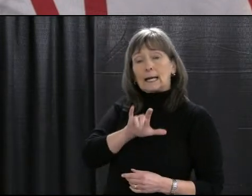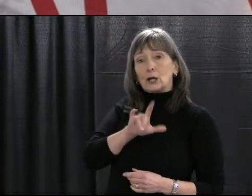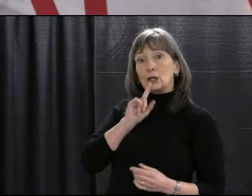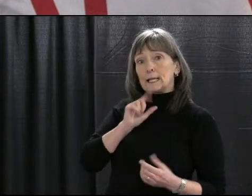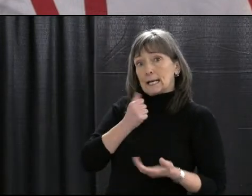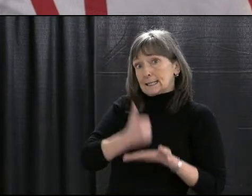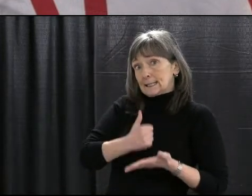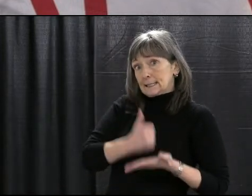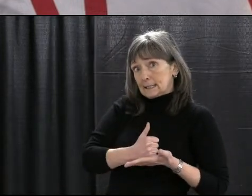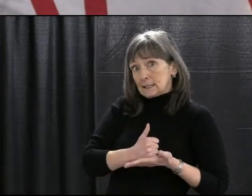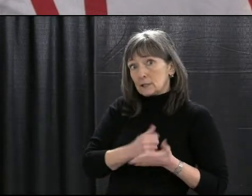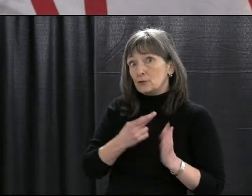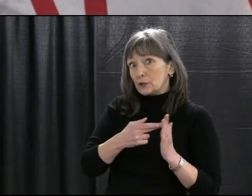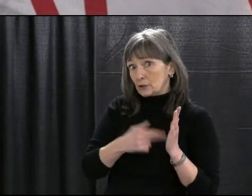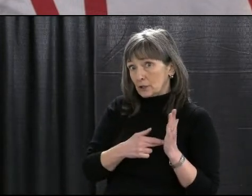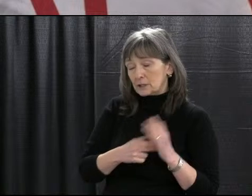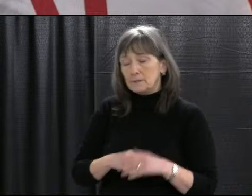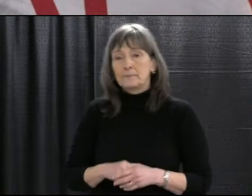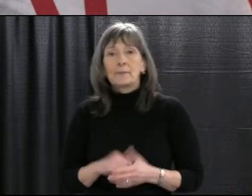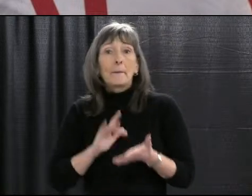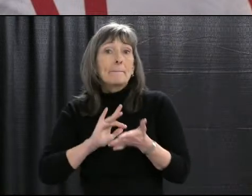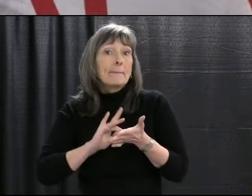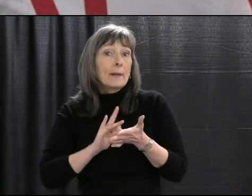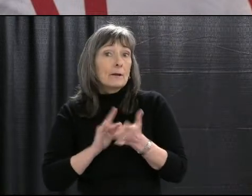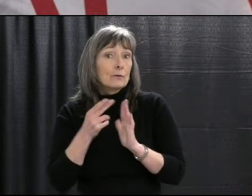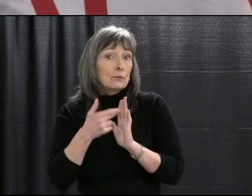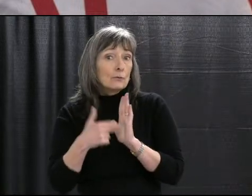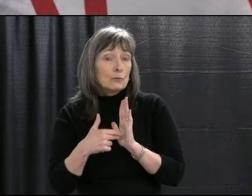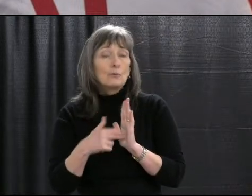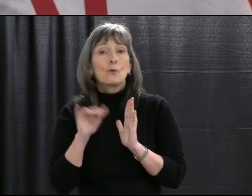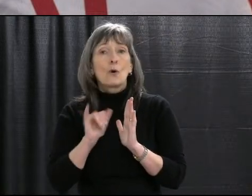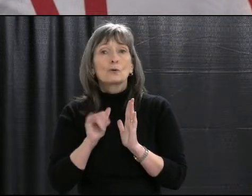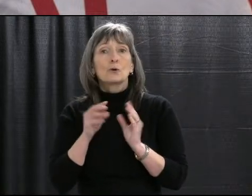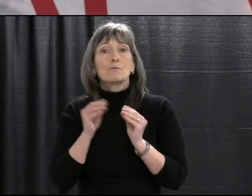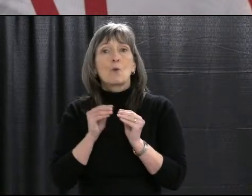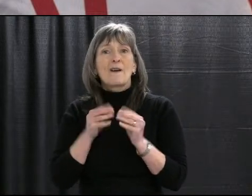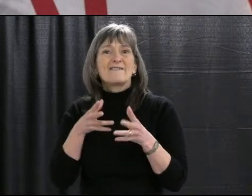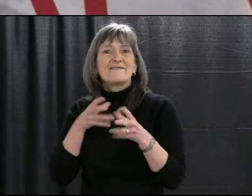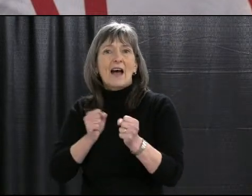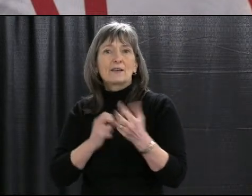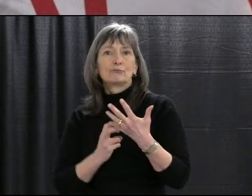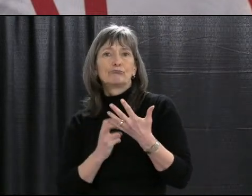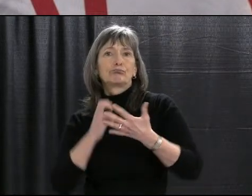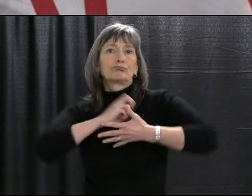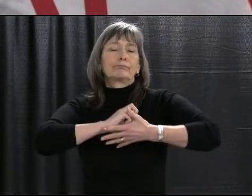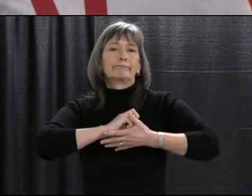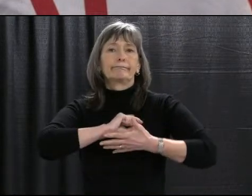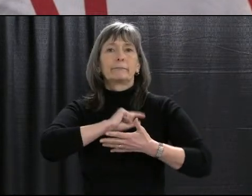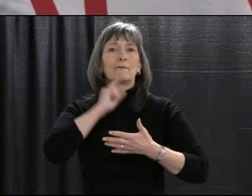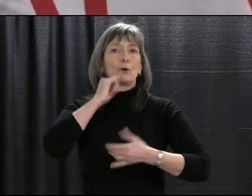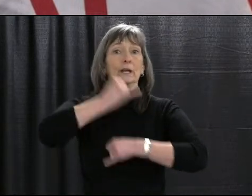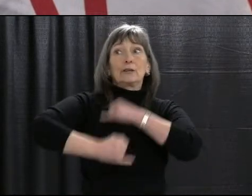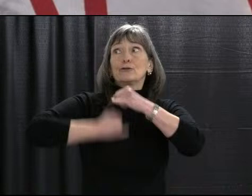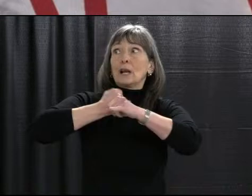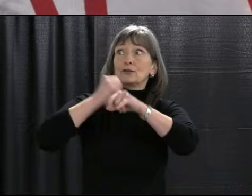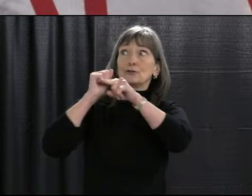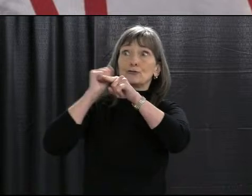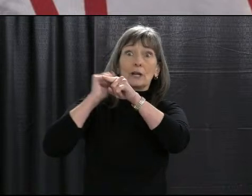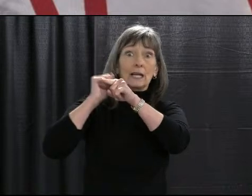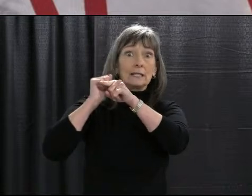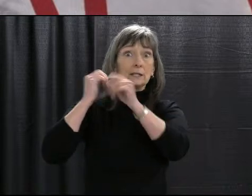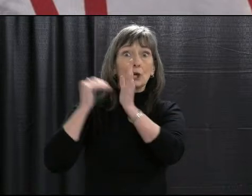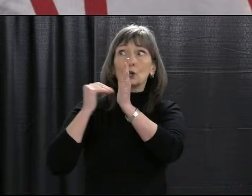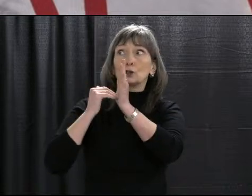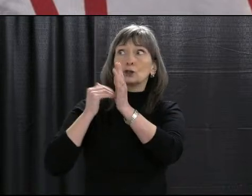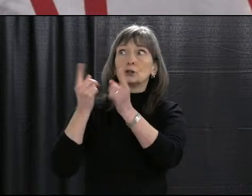registration. The medical regulations also create fast-track pathways for internationally trained